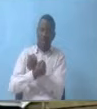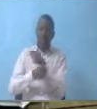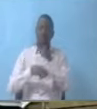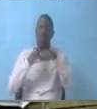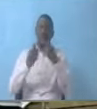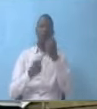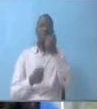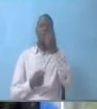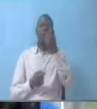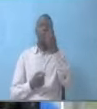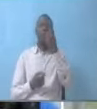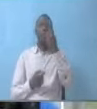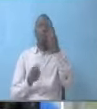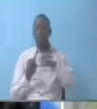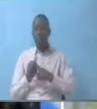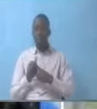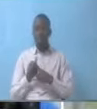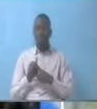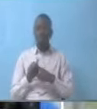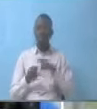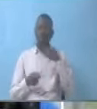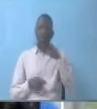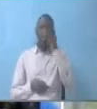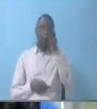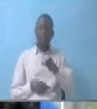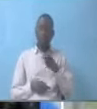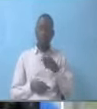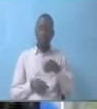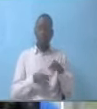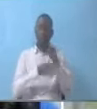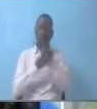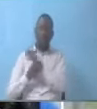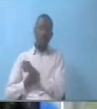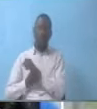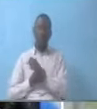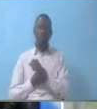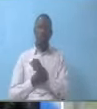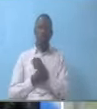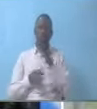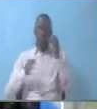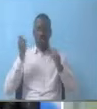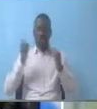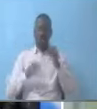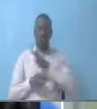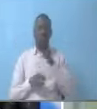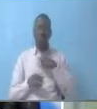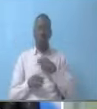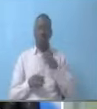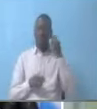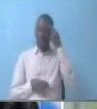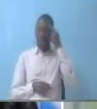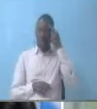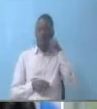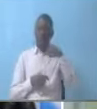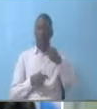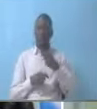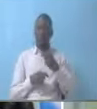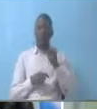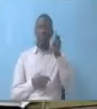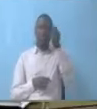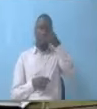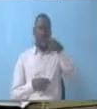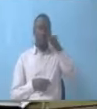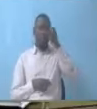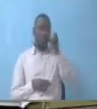the person is taken to court would not be the decision of the draftsperson. That should be the decision of the decision